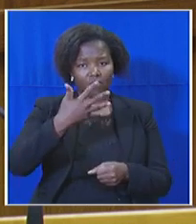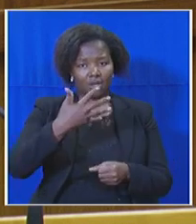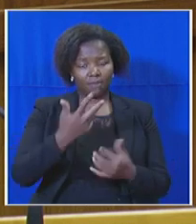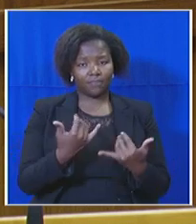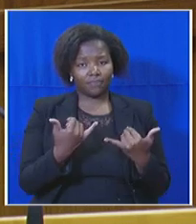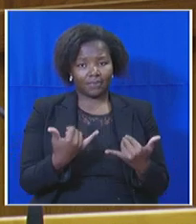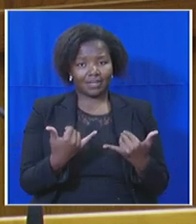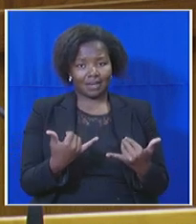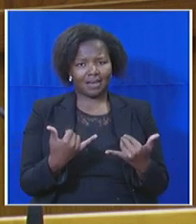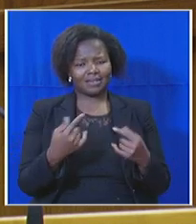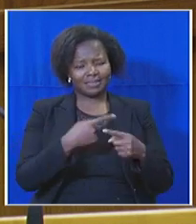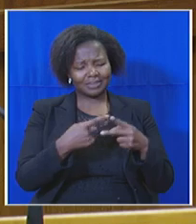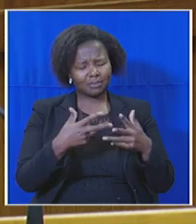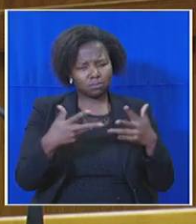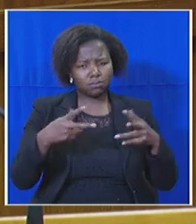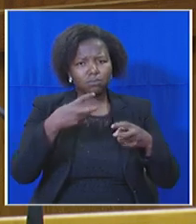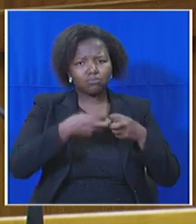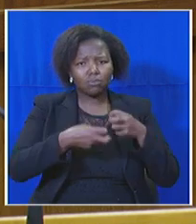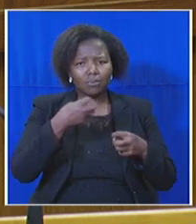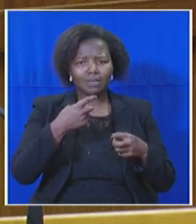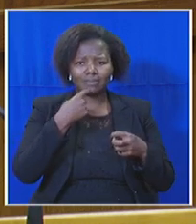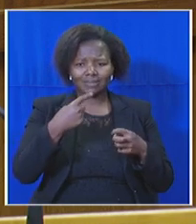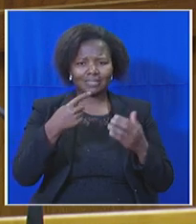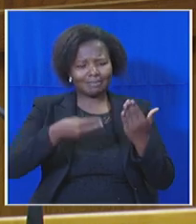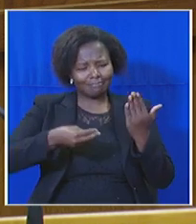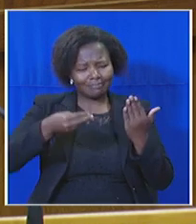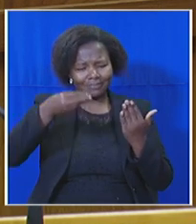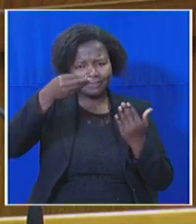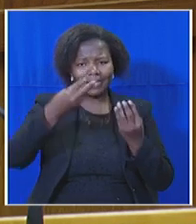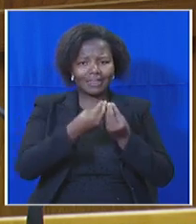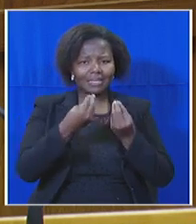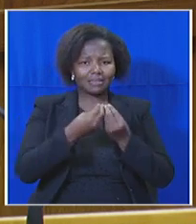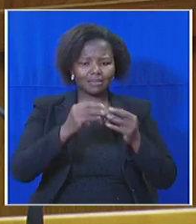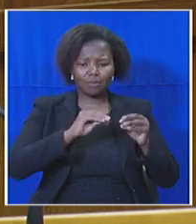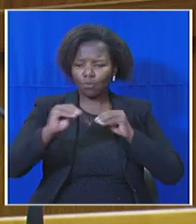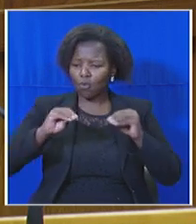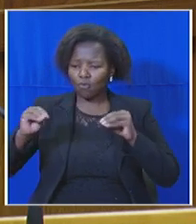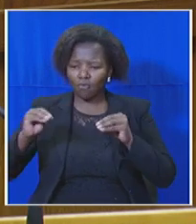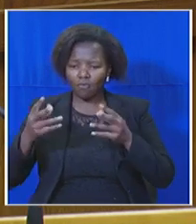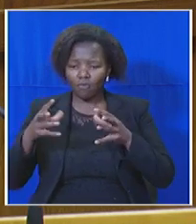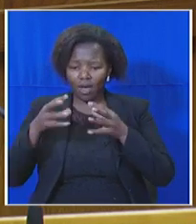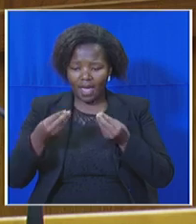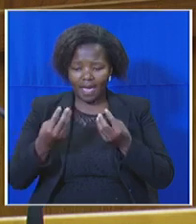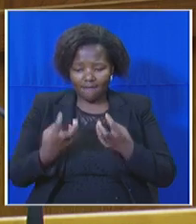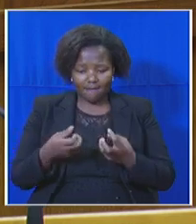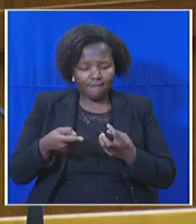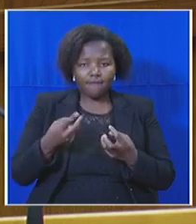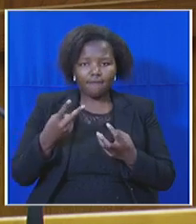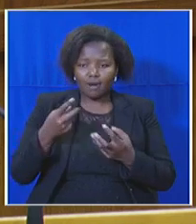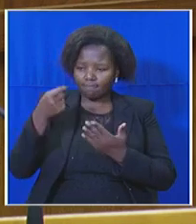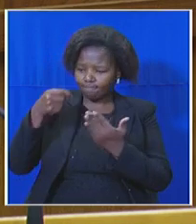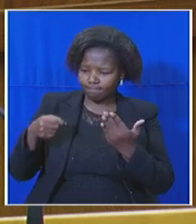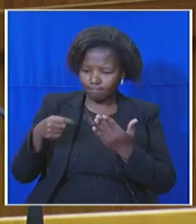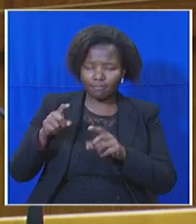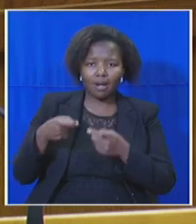of concern, be it commitments, accruals, or immovable tangible capital assets, the main challenge is the absence